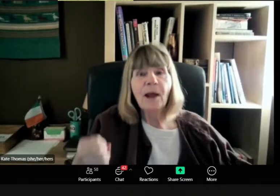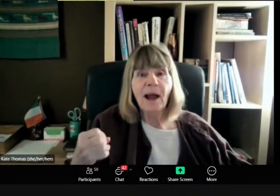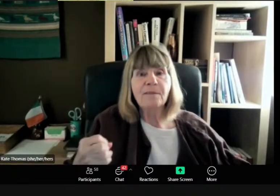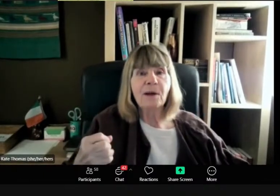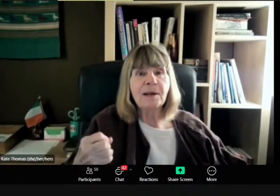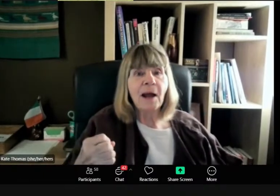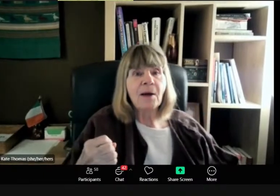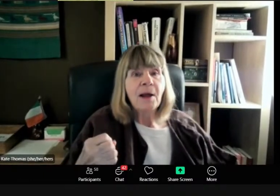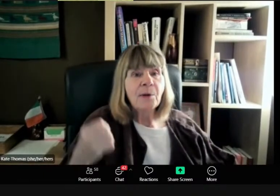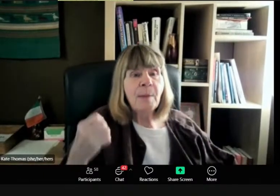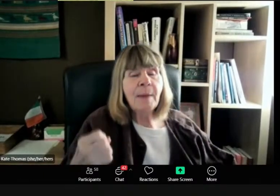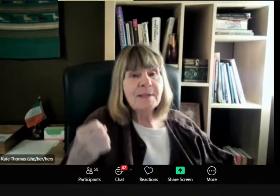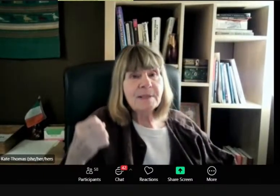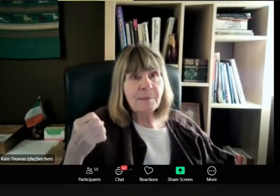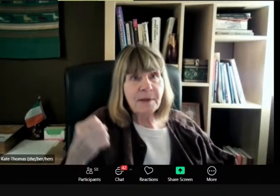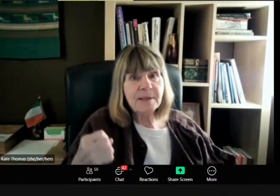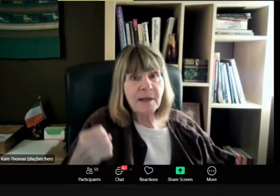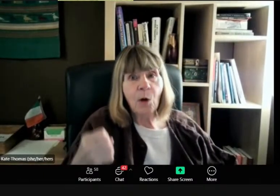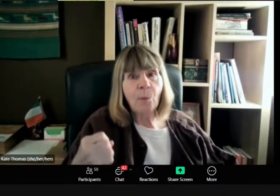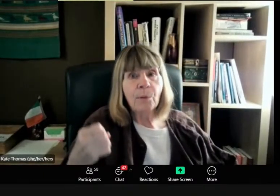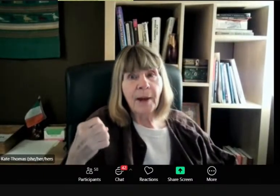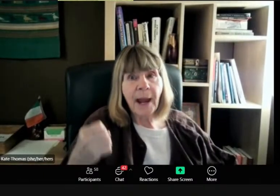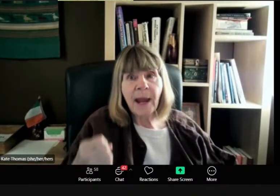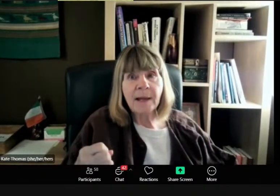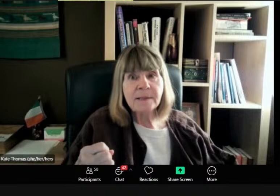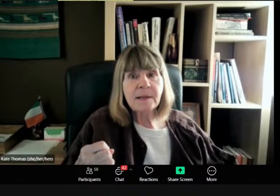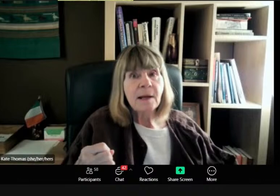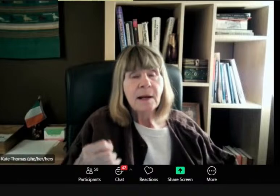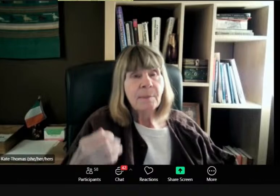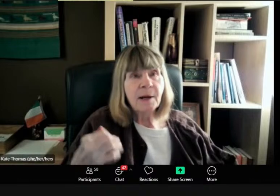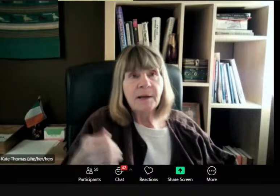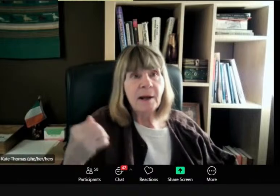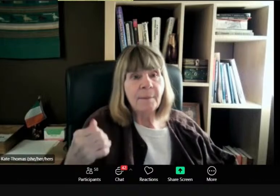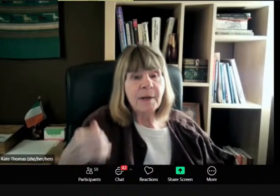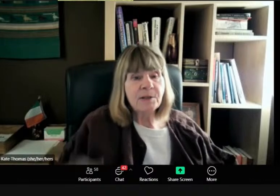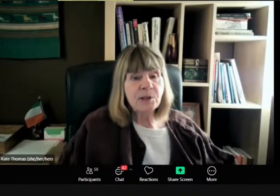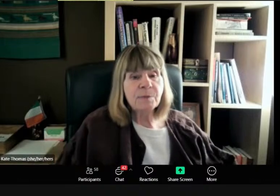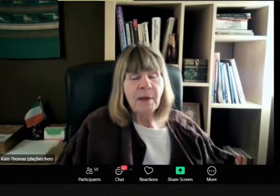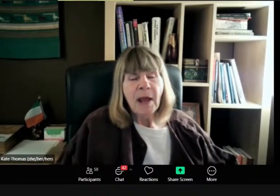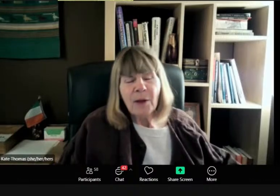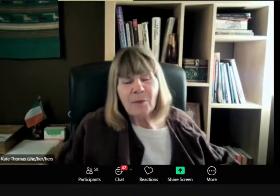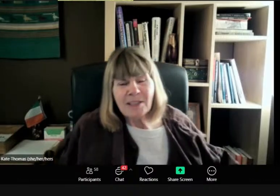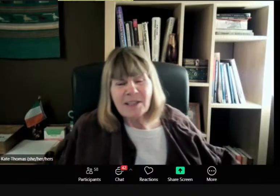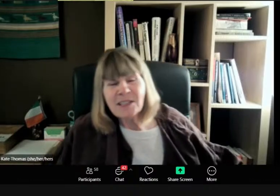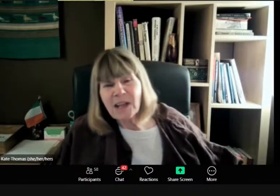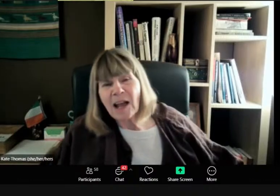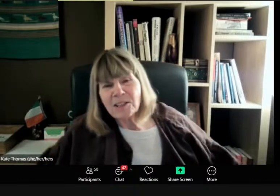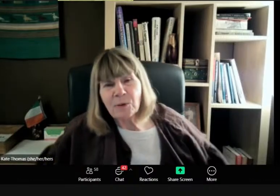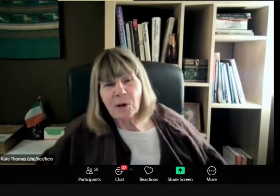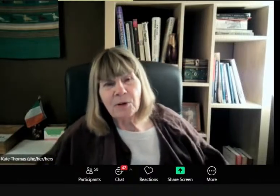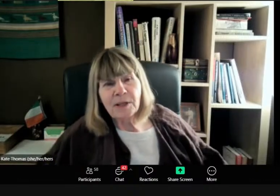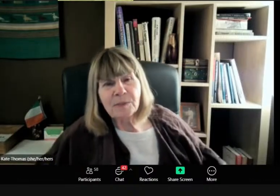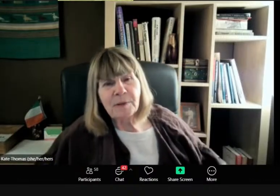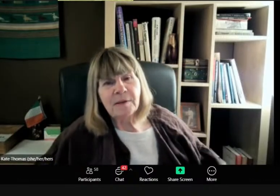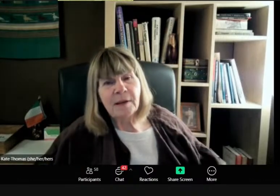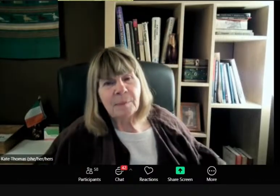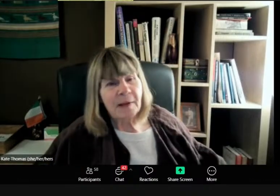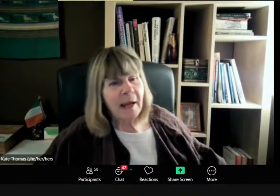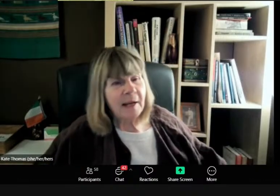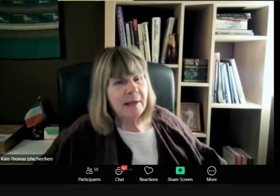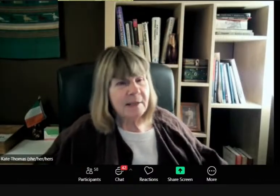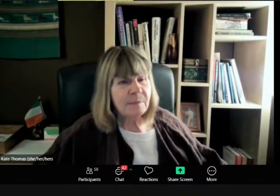really don't have right now. There may be some things that help or enhance, but in terms of, like, testosterone has